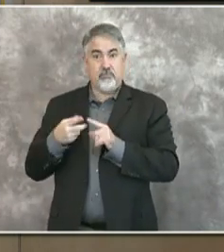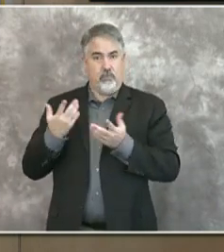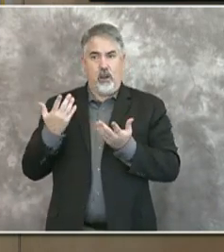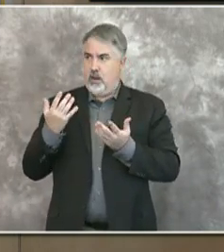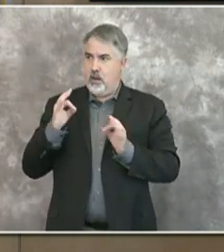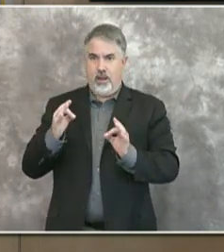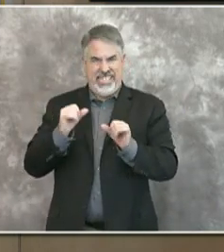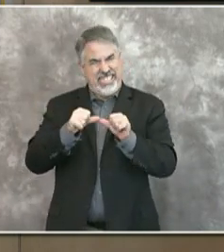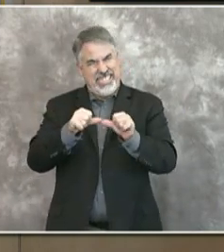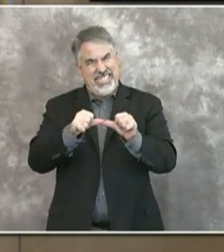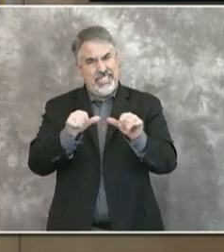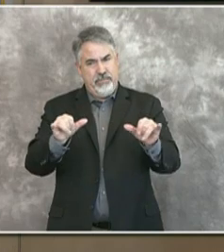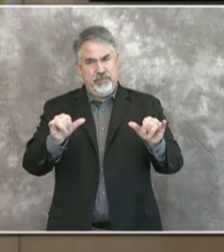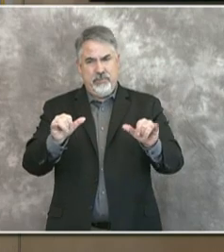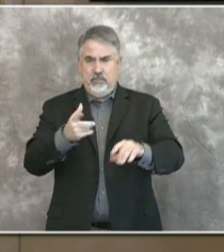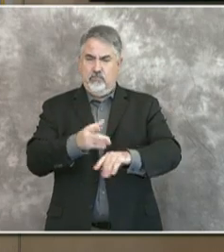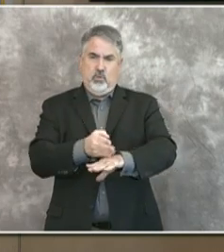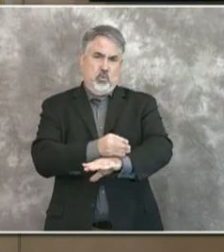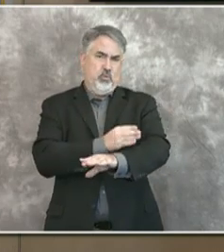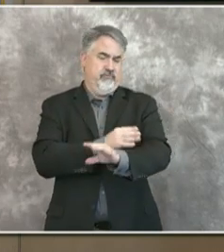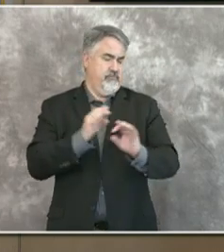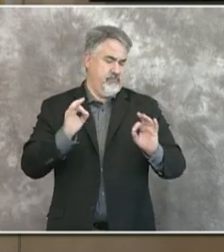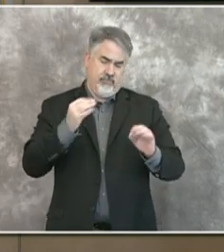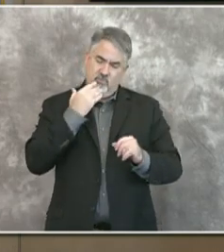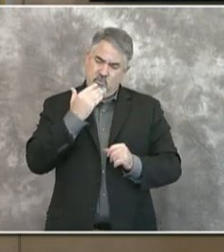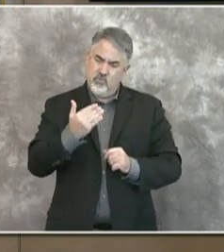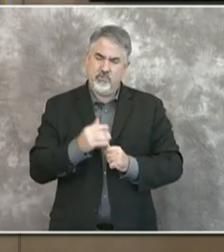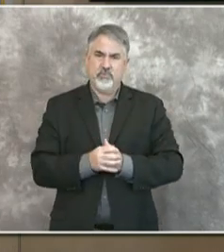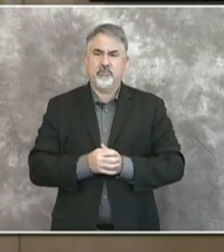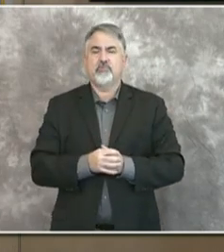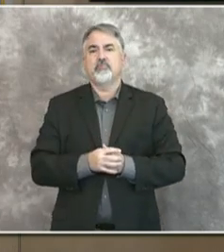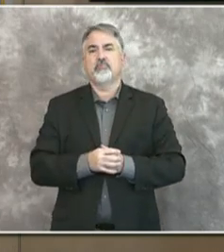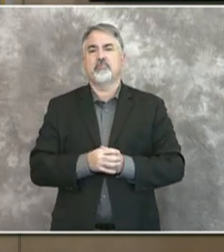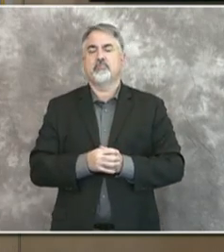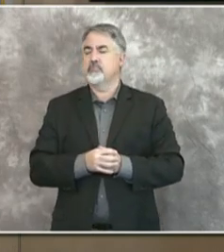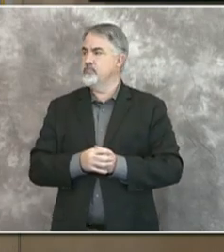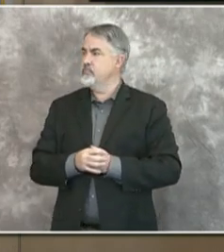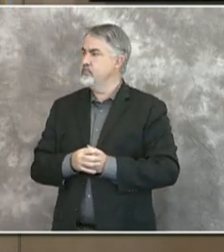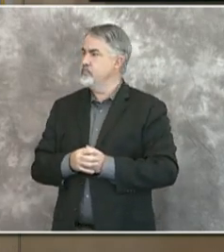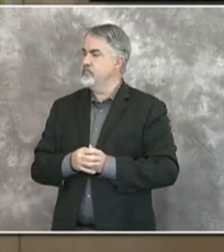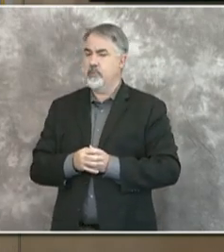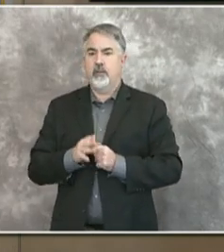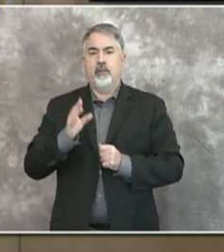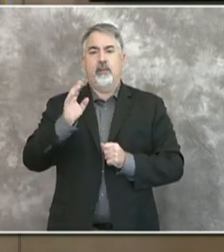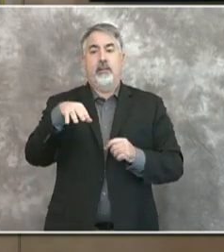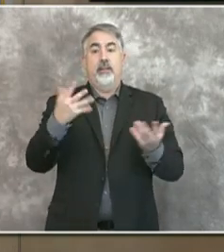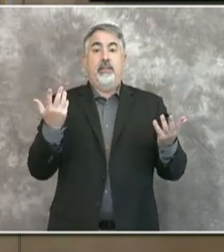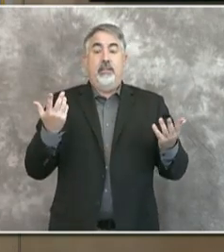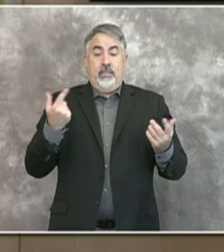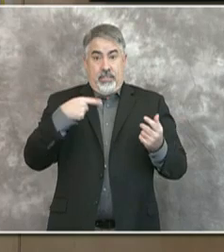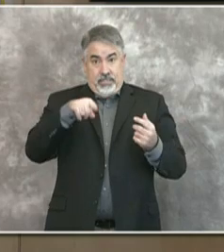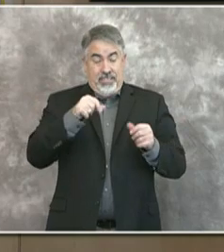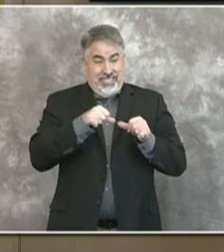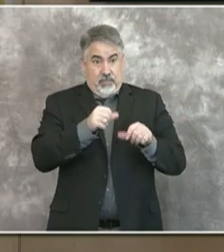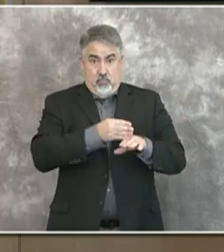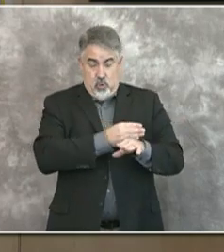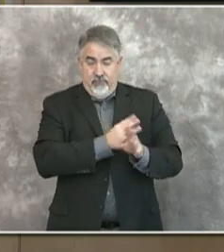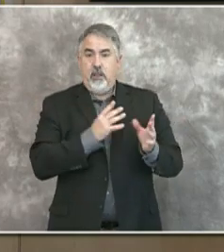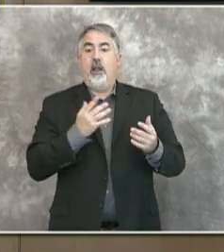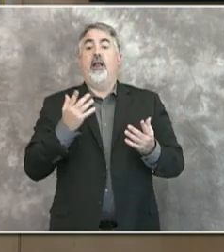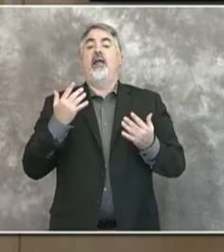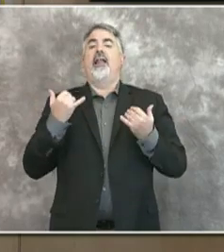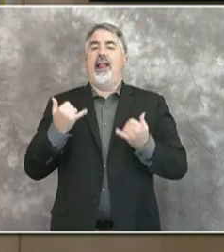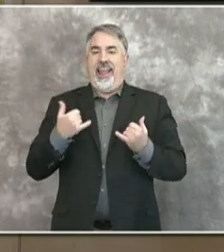that progress as we move forward into the future. But because of our continued progress and where we are happy to announce